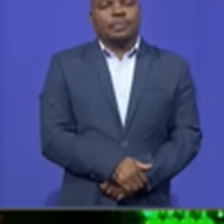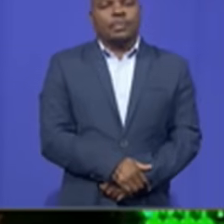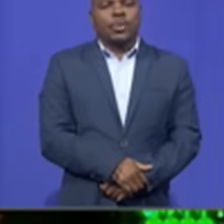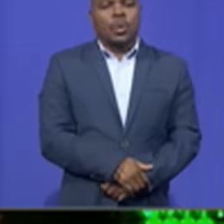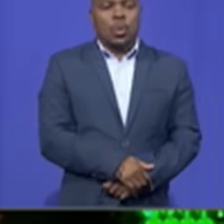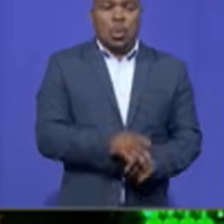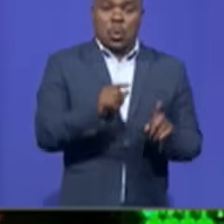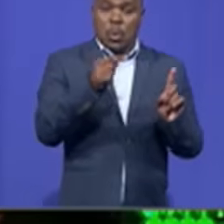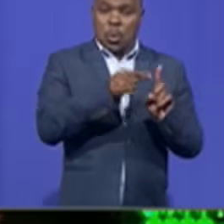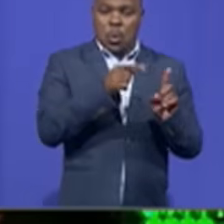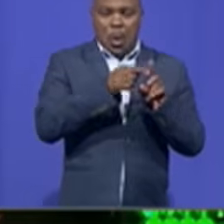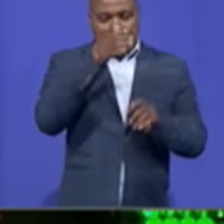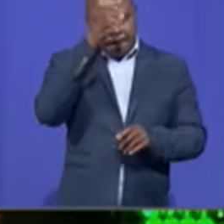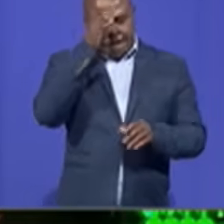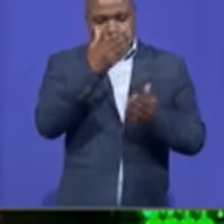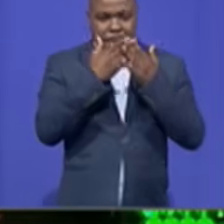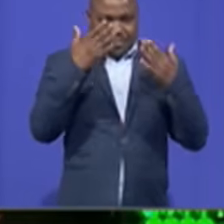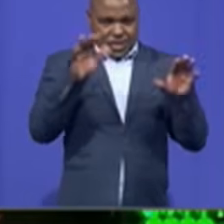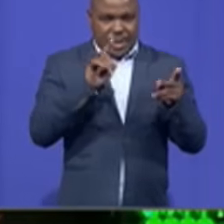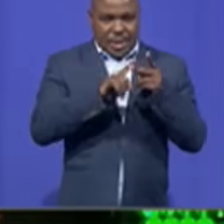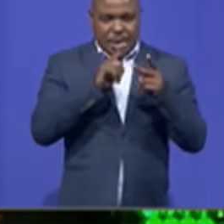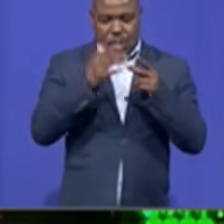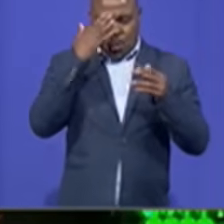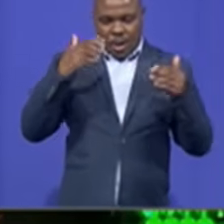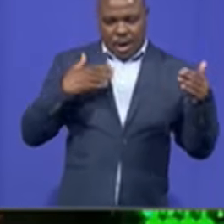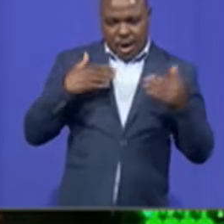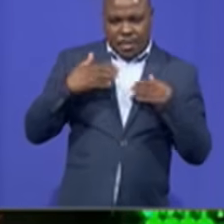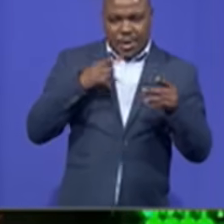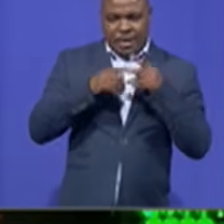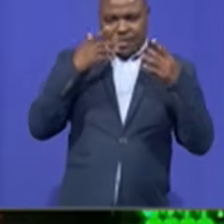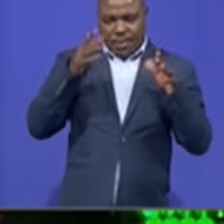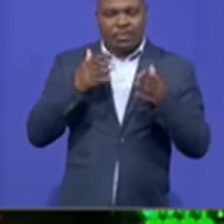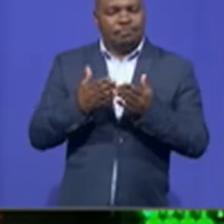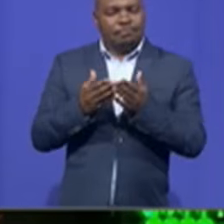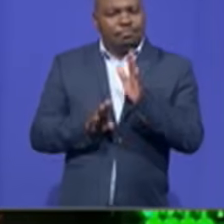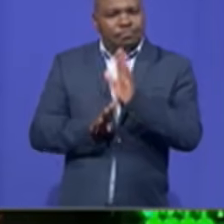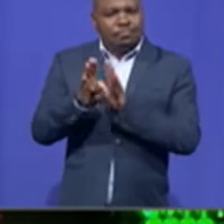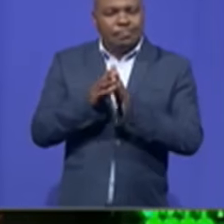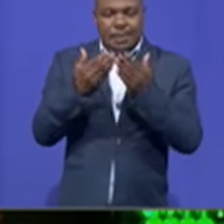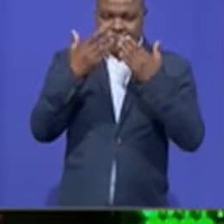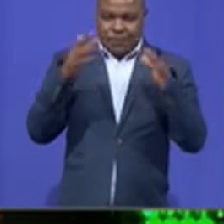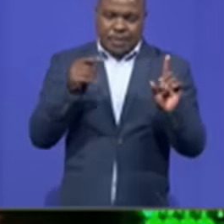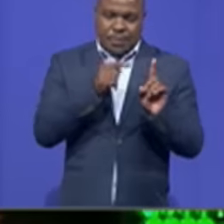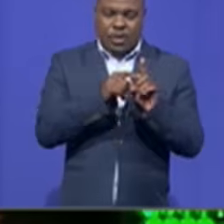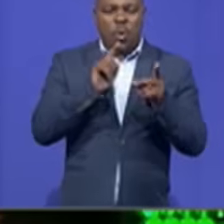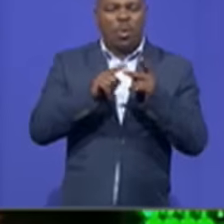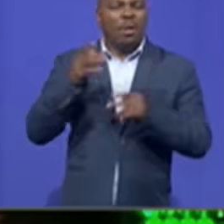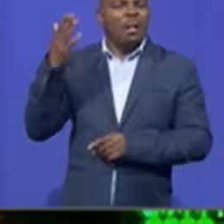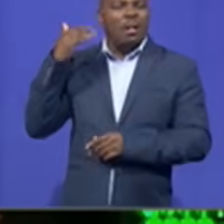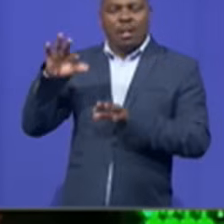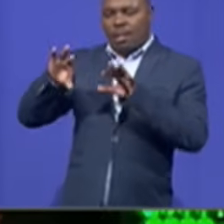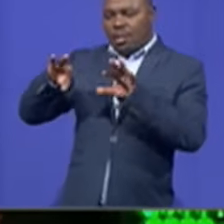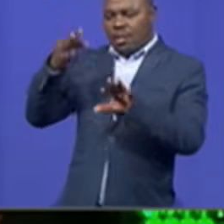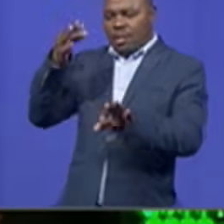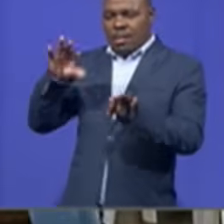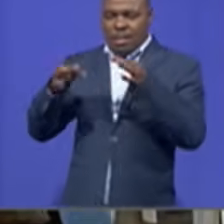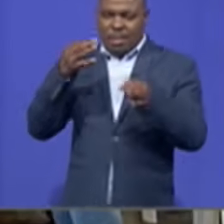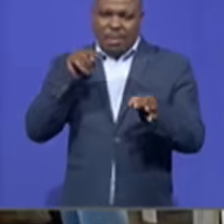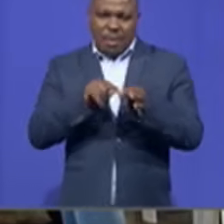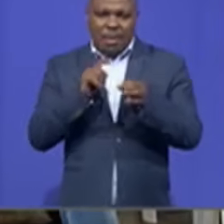Mnguni ke serutei le mofuputsi tabeng tsa tsamaiso le dithuto tsa ntshetsopele. E boetse ke mohlophuli wa mehleng tabeng tsa